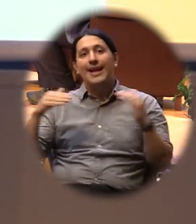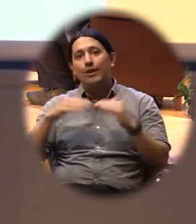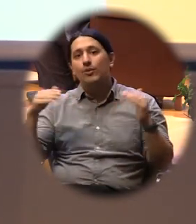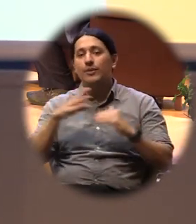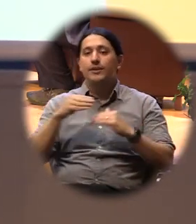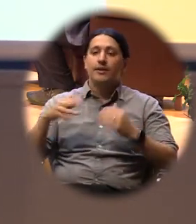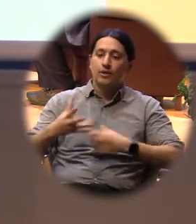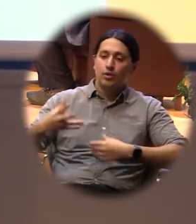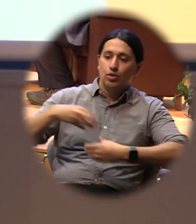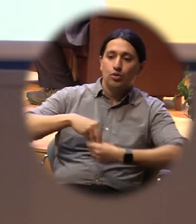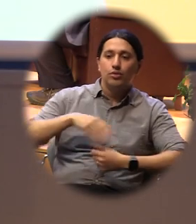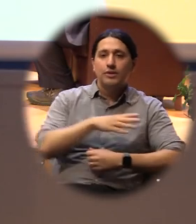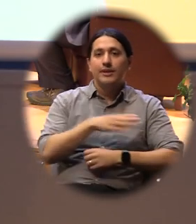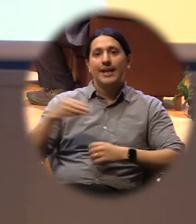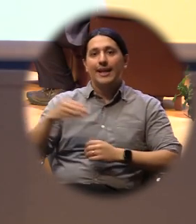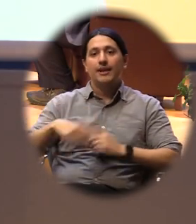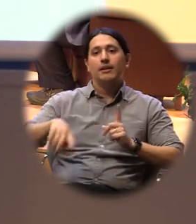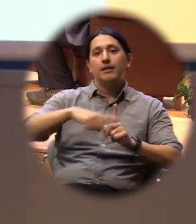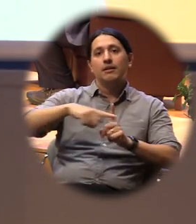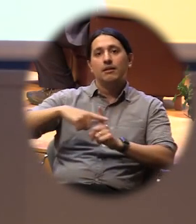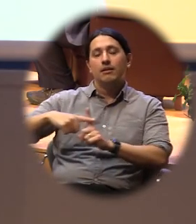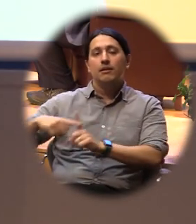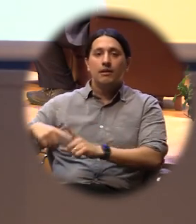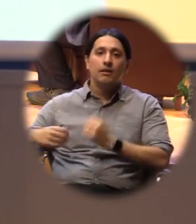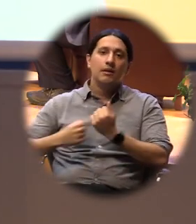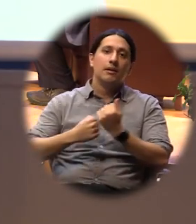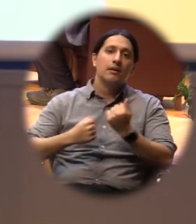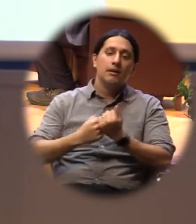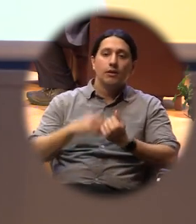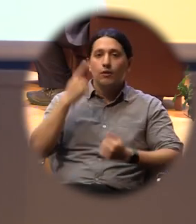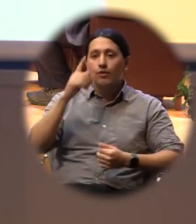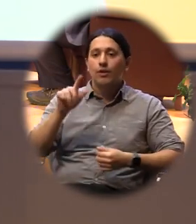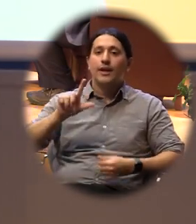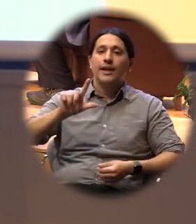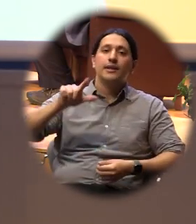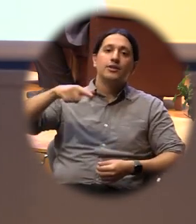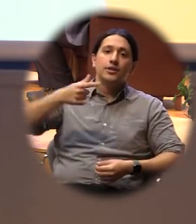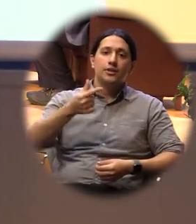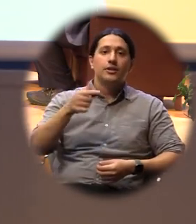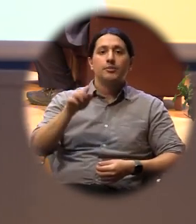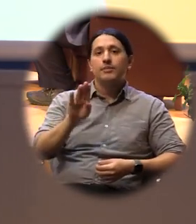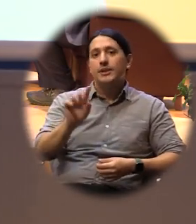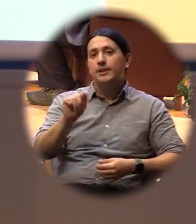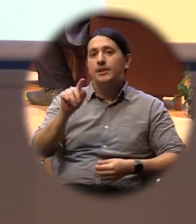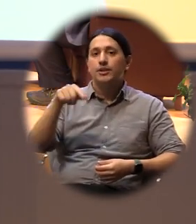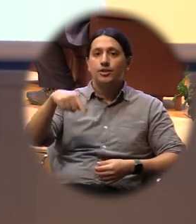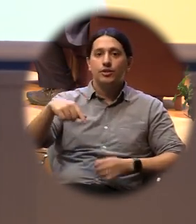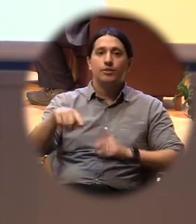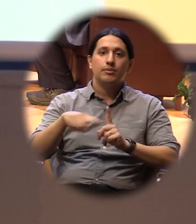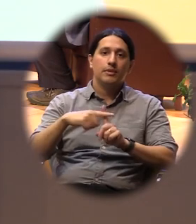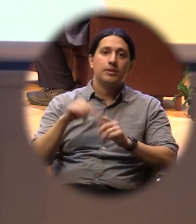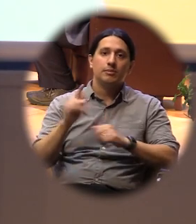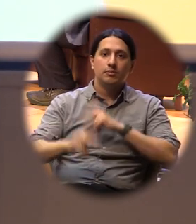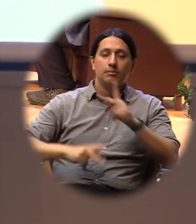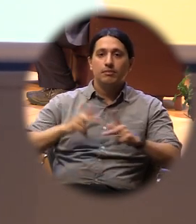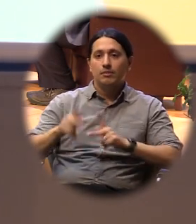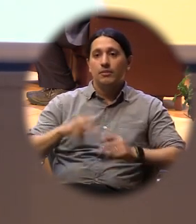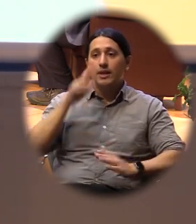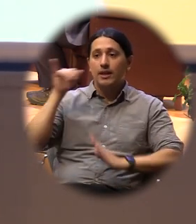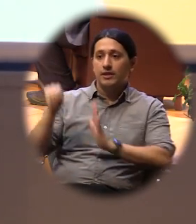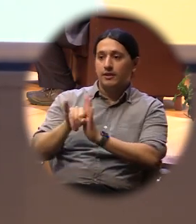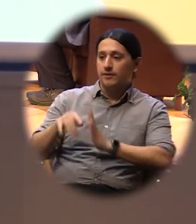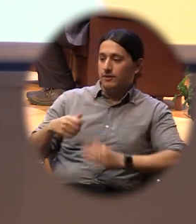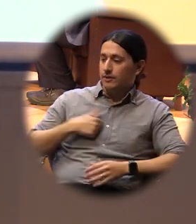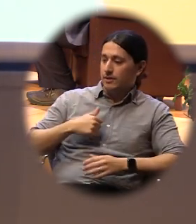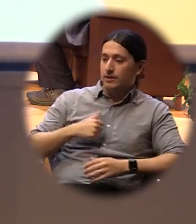and affirmation for LGBTQ plus folks who are identifying with Christianity in some degree. So I